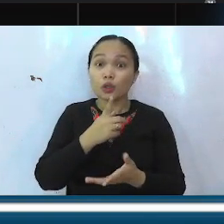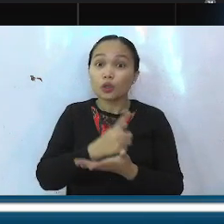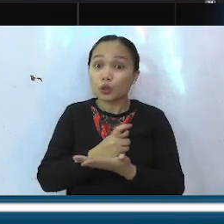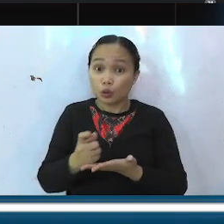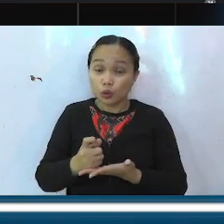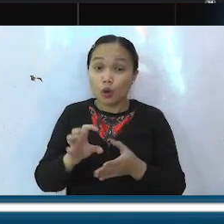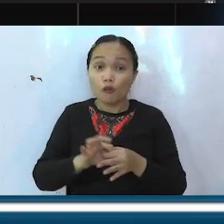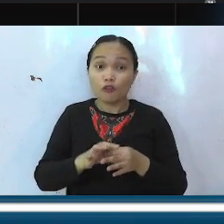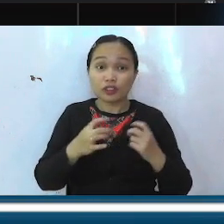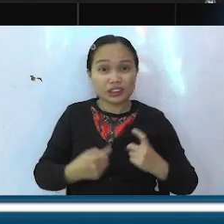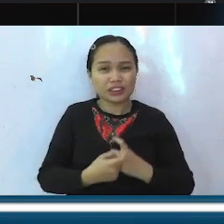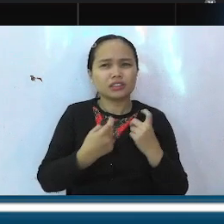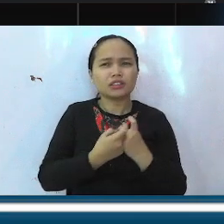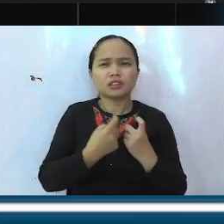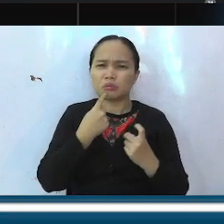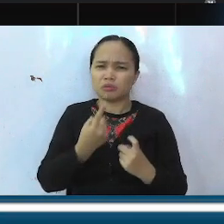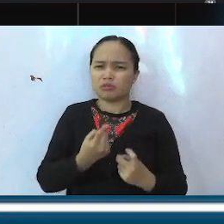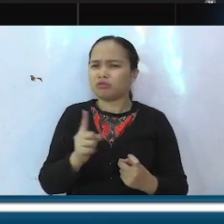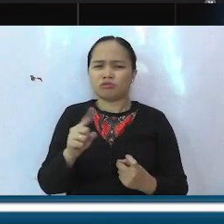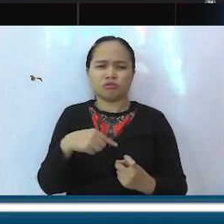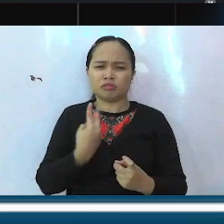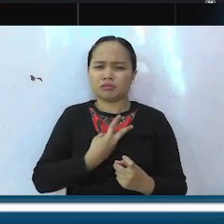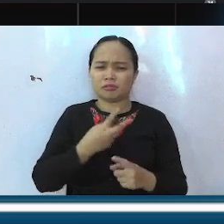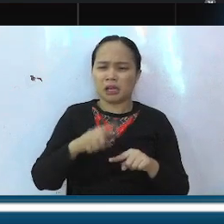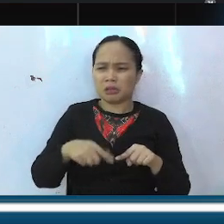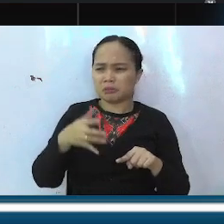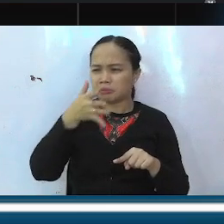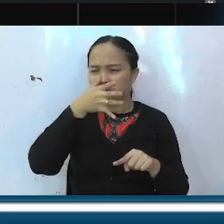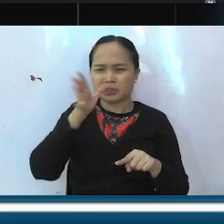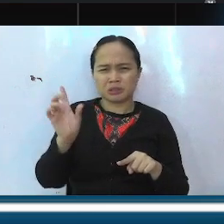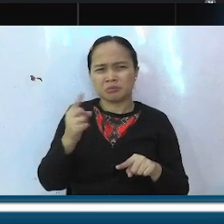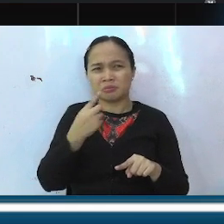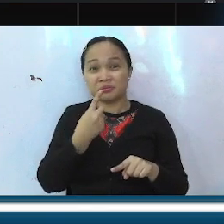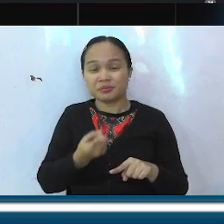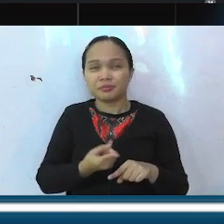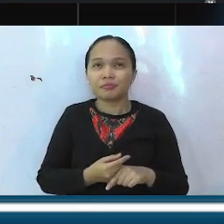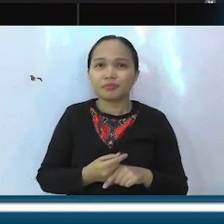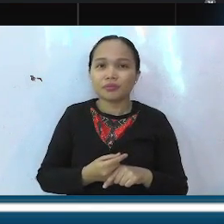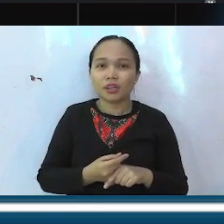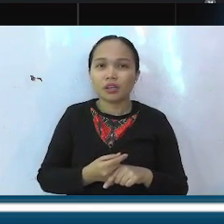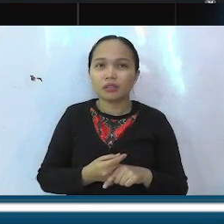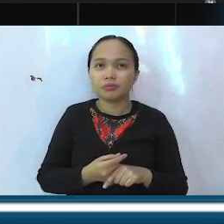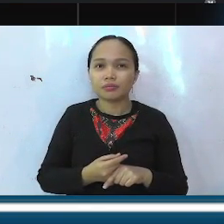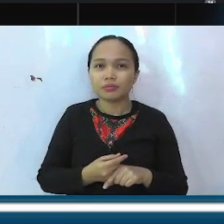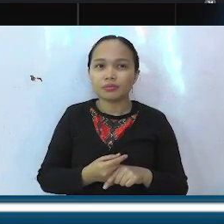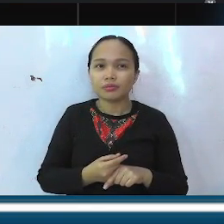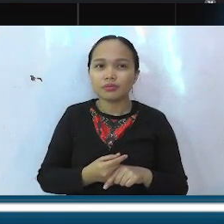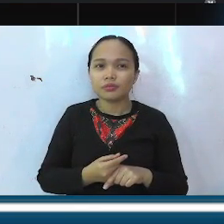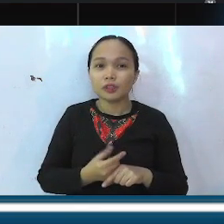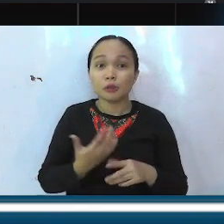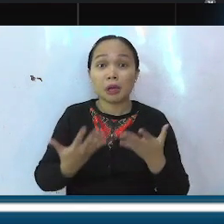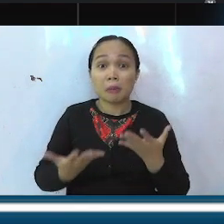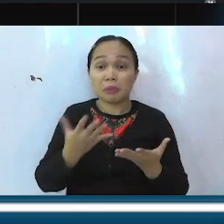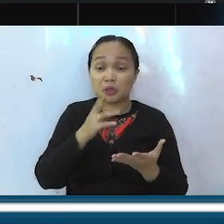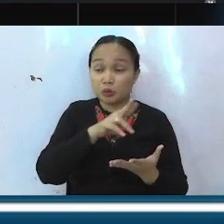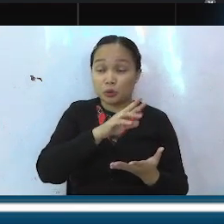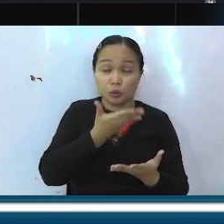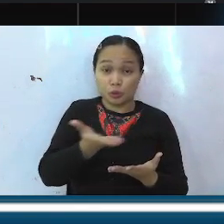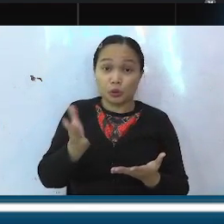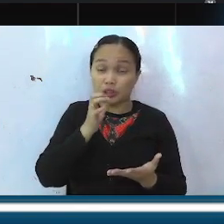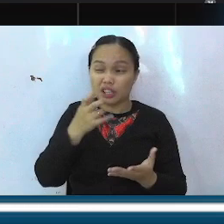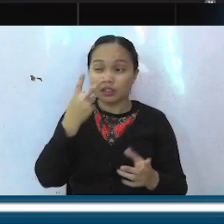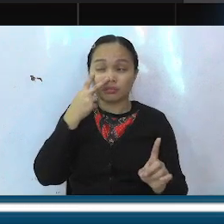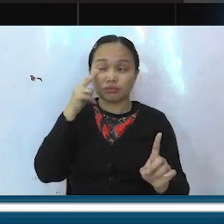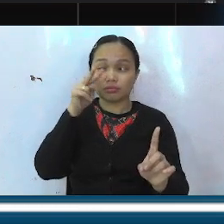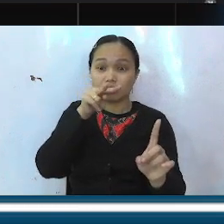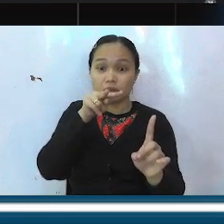that even though, you know, we cannot deny the fact that the truth that, you know, say it might, you might not be looking on your left or on your right, but Satan will